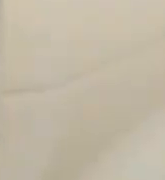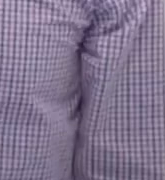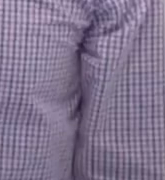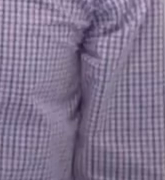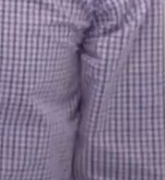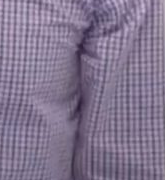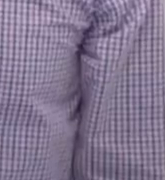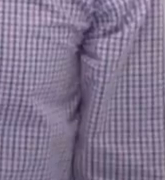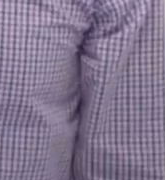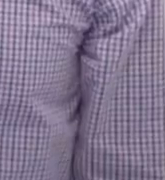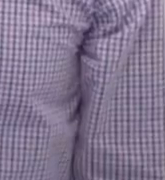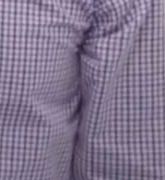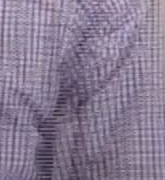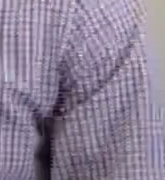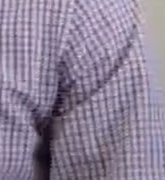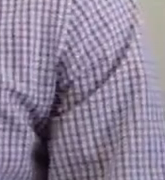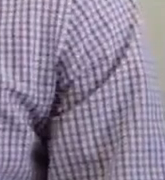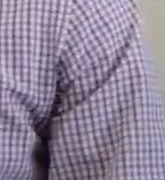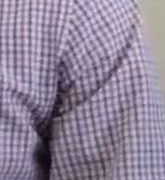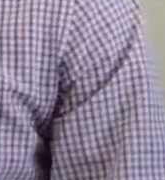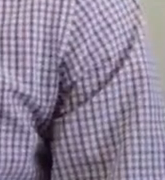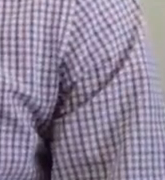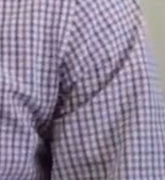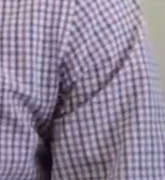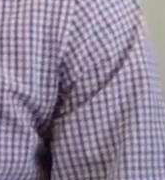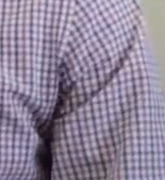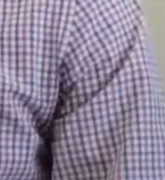working in the development.